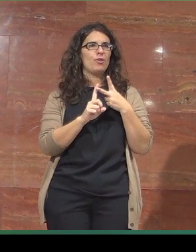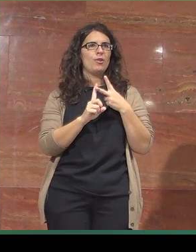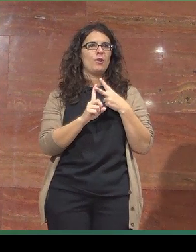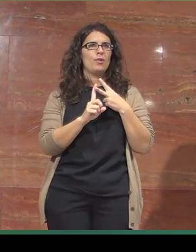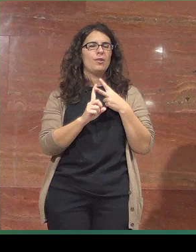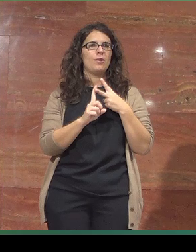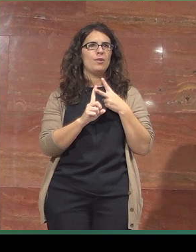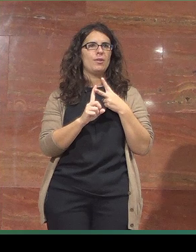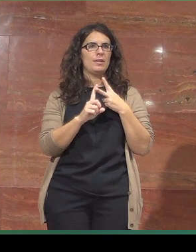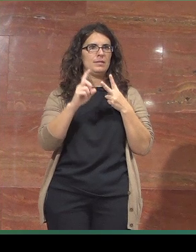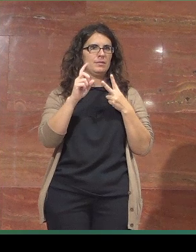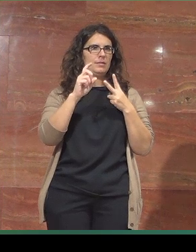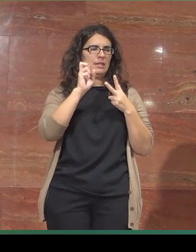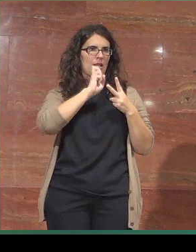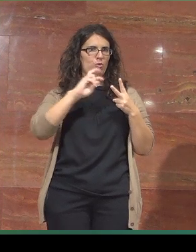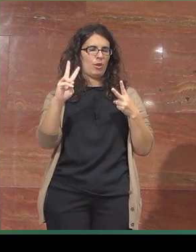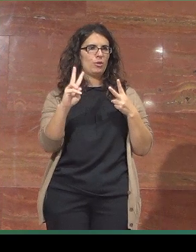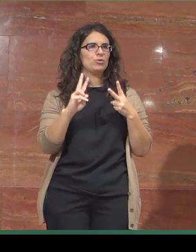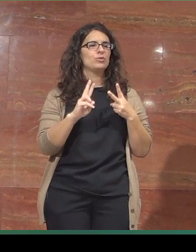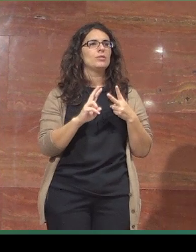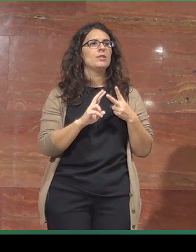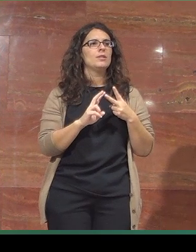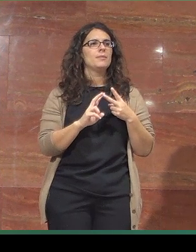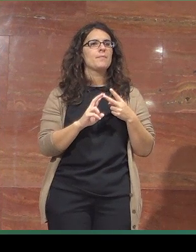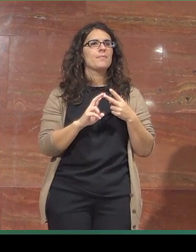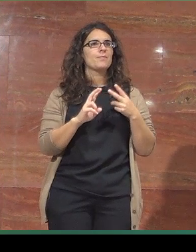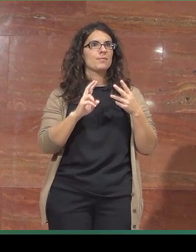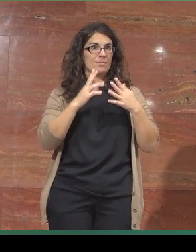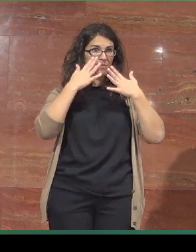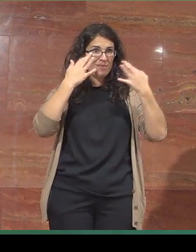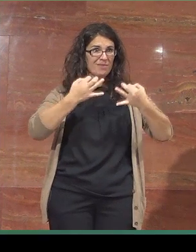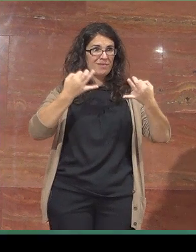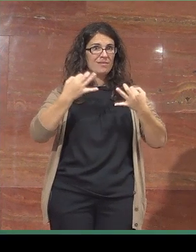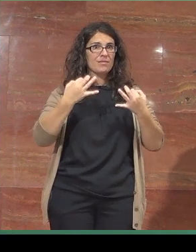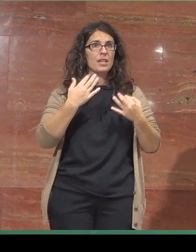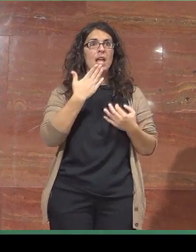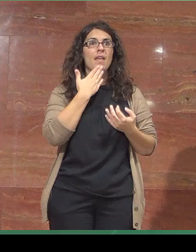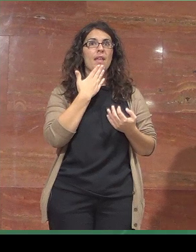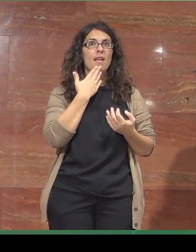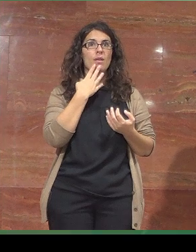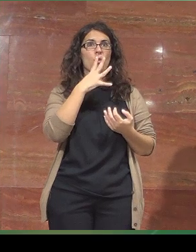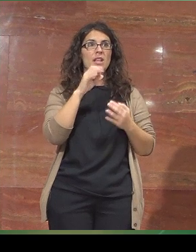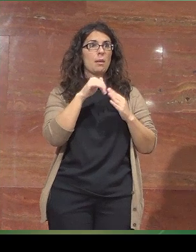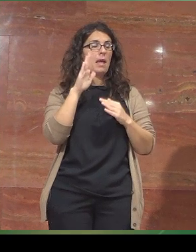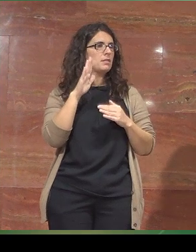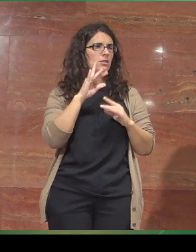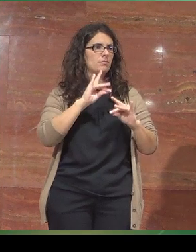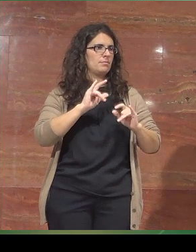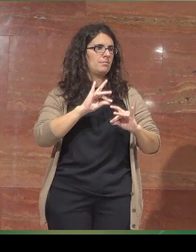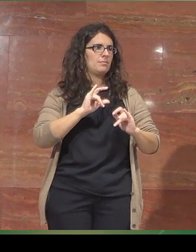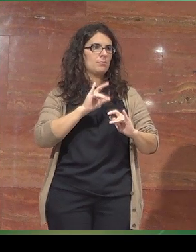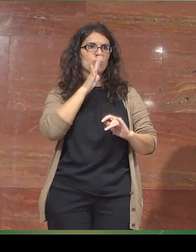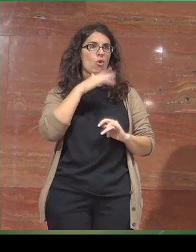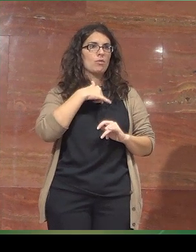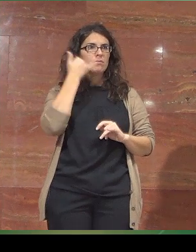that age. And so very technical. Even if you can read it, you probably can't understand it. Poor